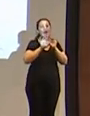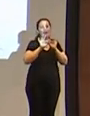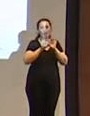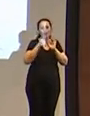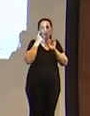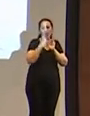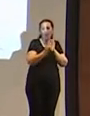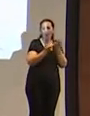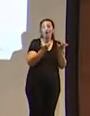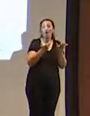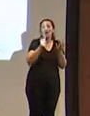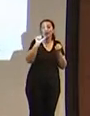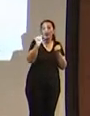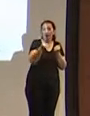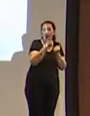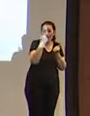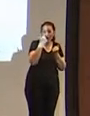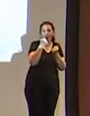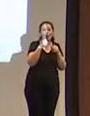economy